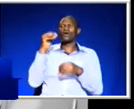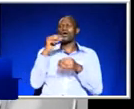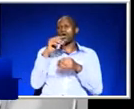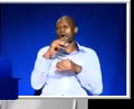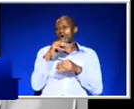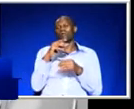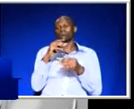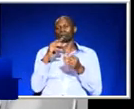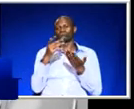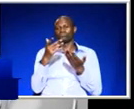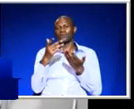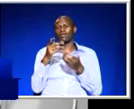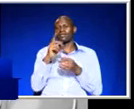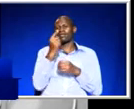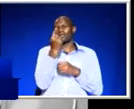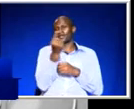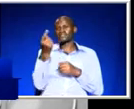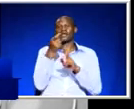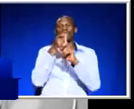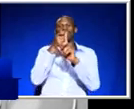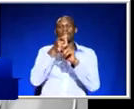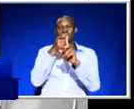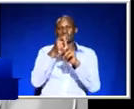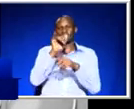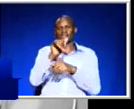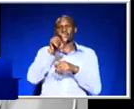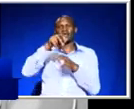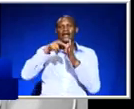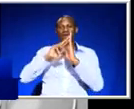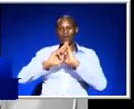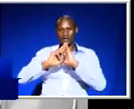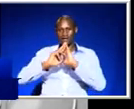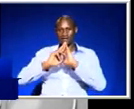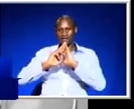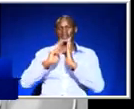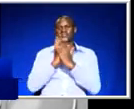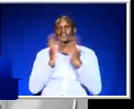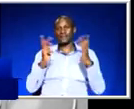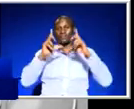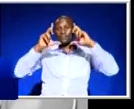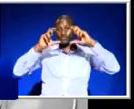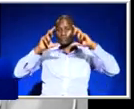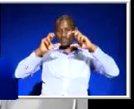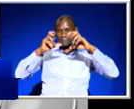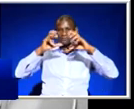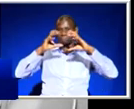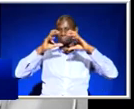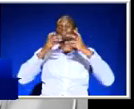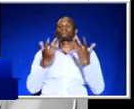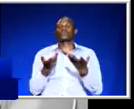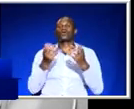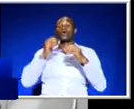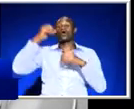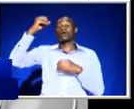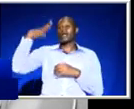almost every equipment that requires some photography or